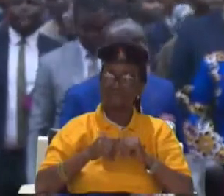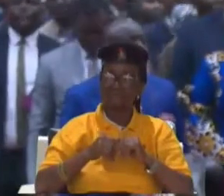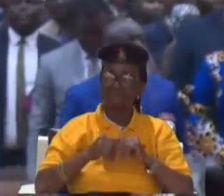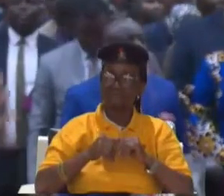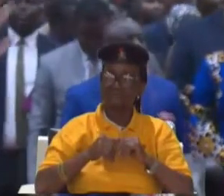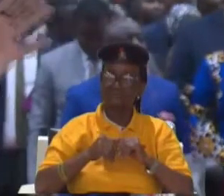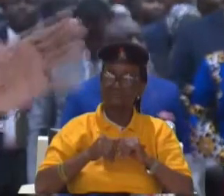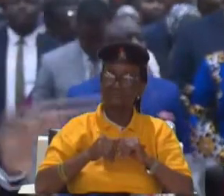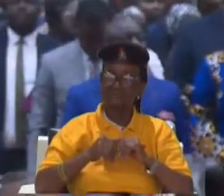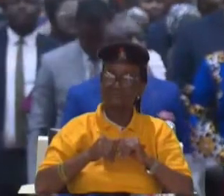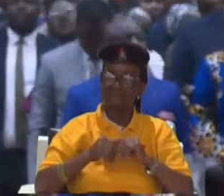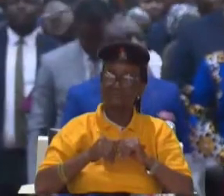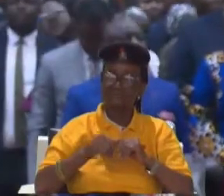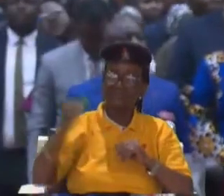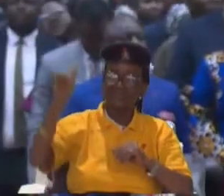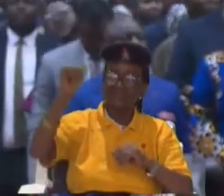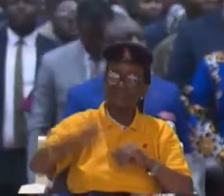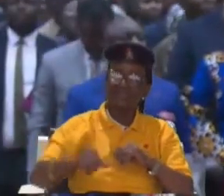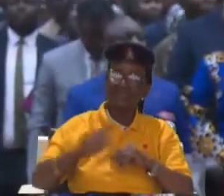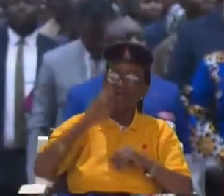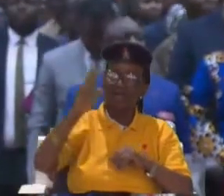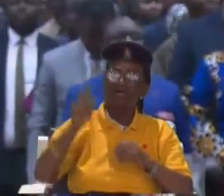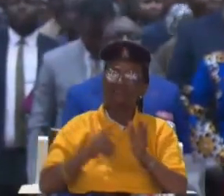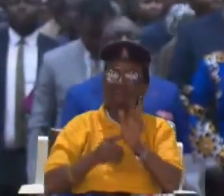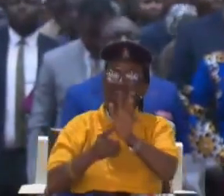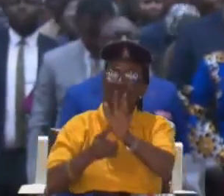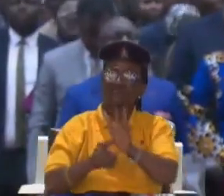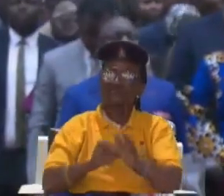And they are showing you on the screen